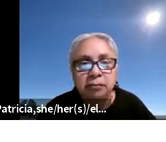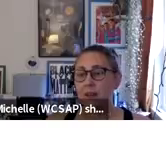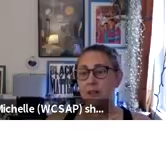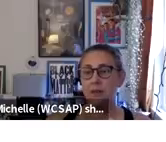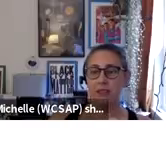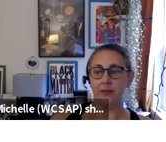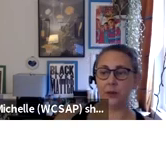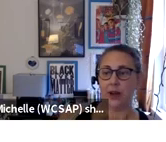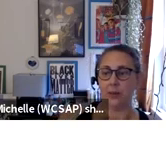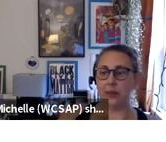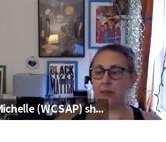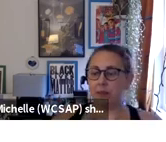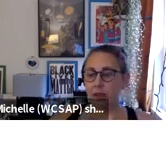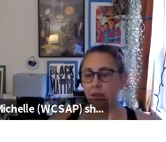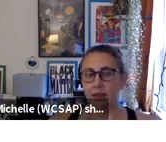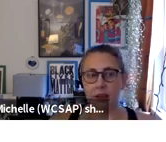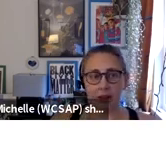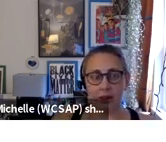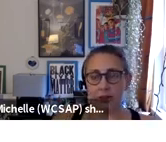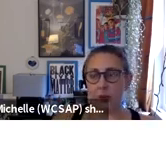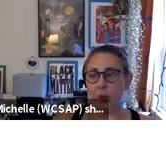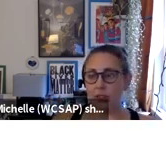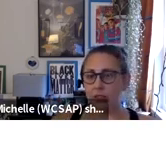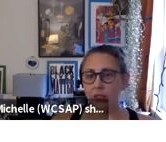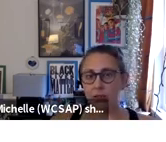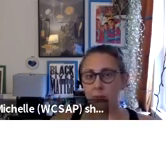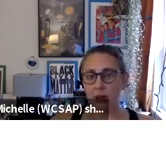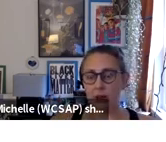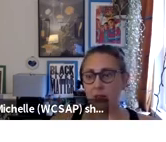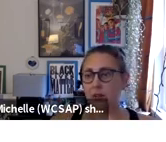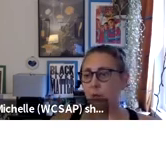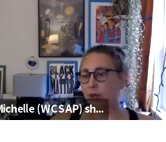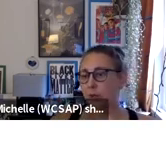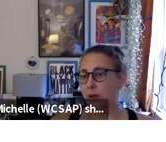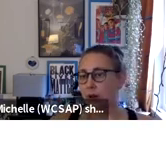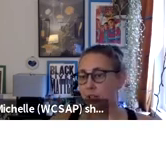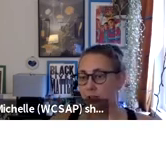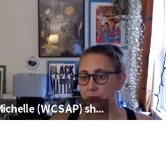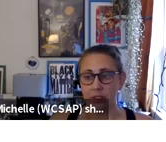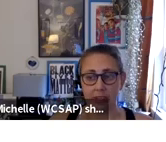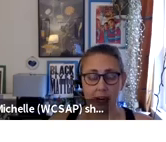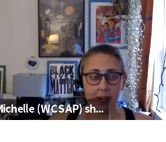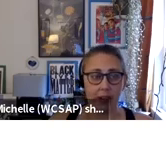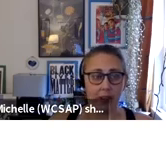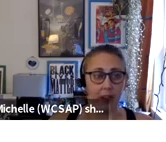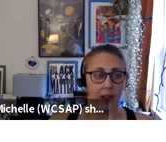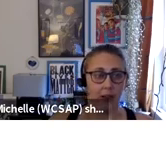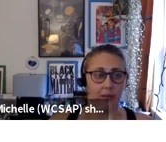Of course, we have 10 minutes left, so we're happy to stay and answer questions, but we're done with our agenda for